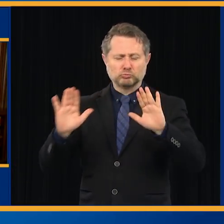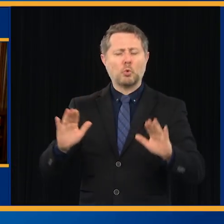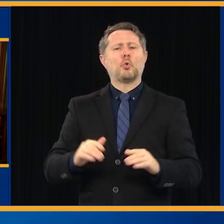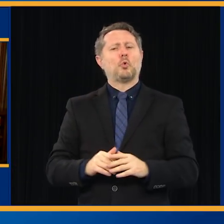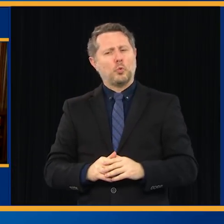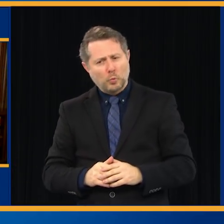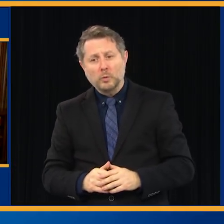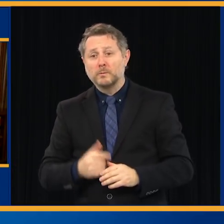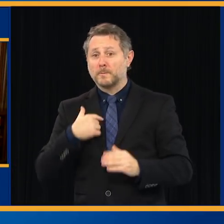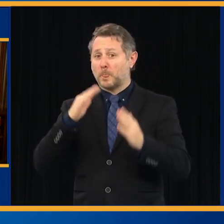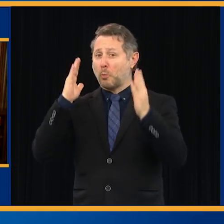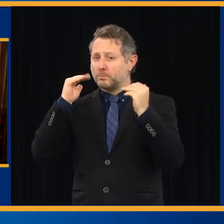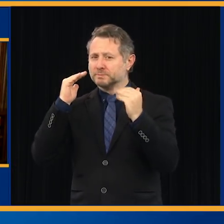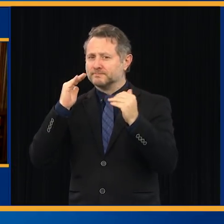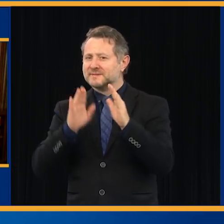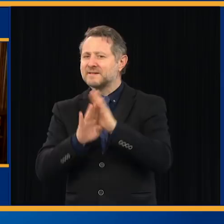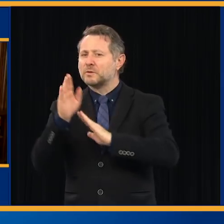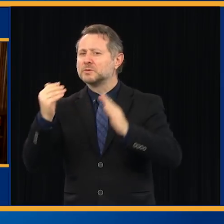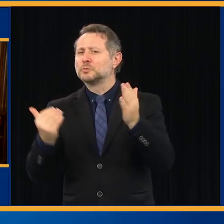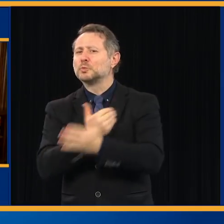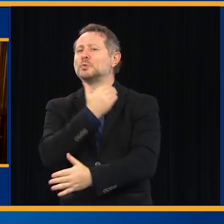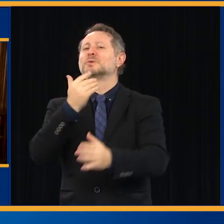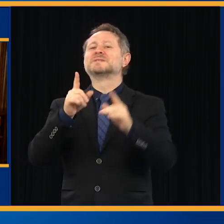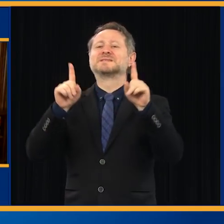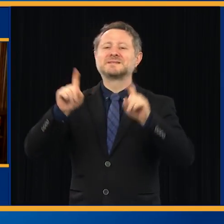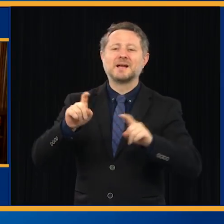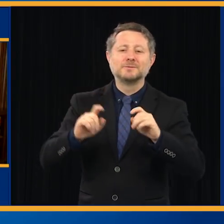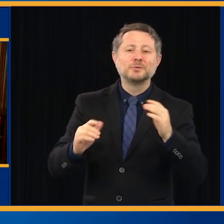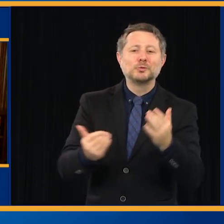testing and other kinds of technology that help us as